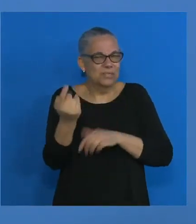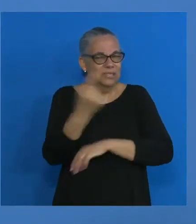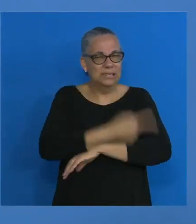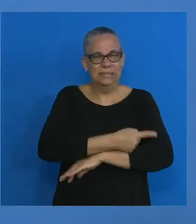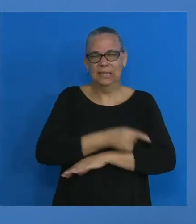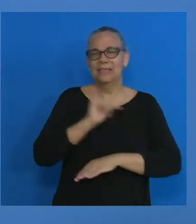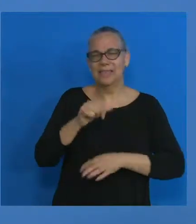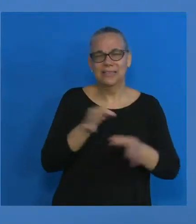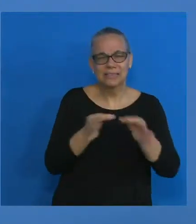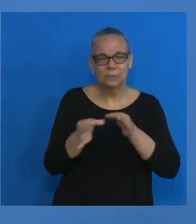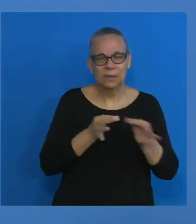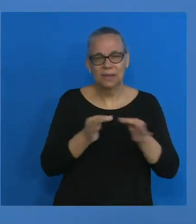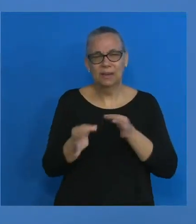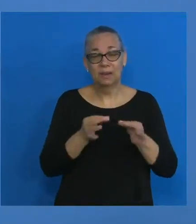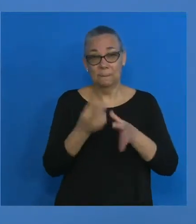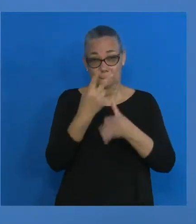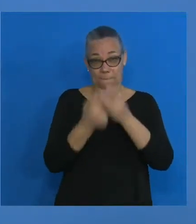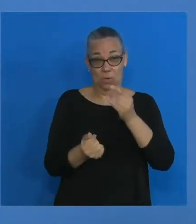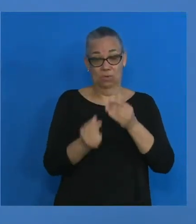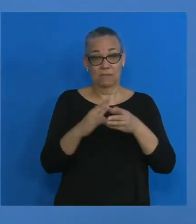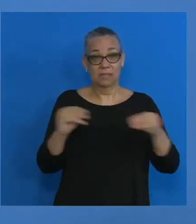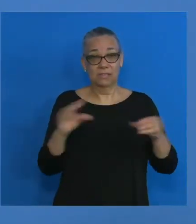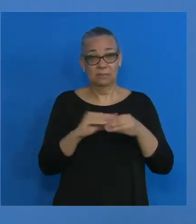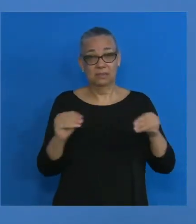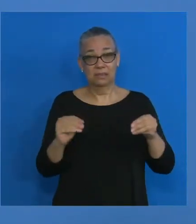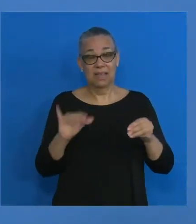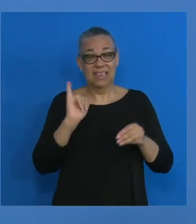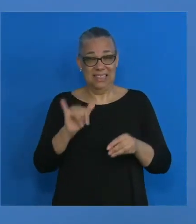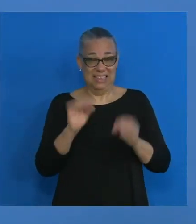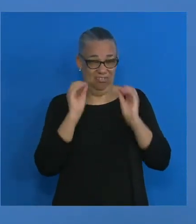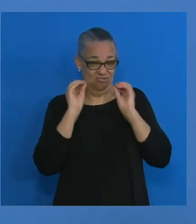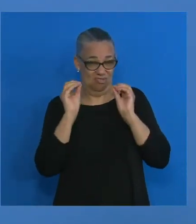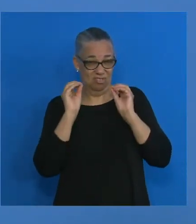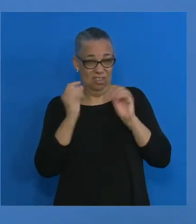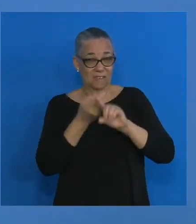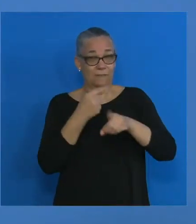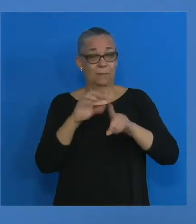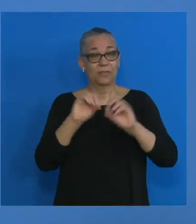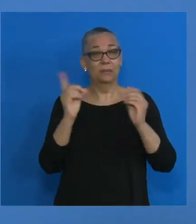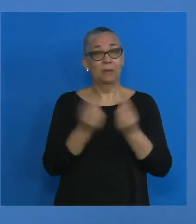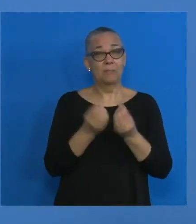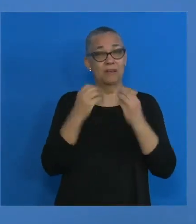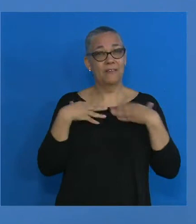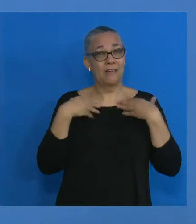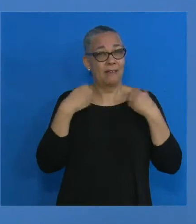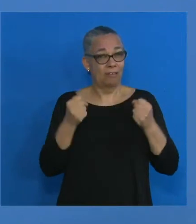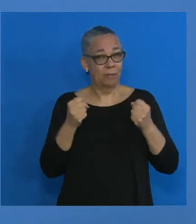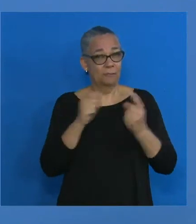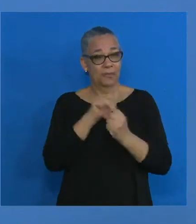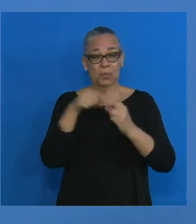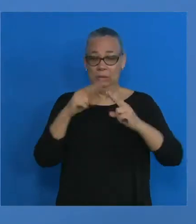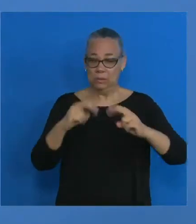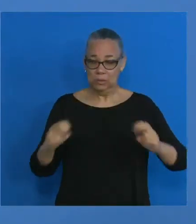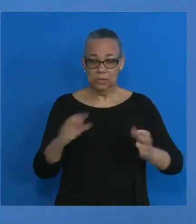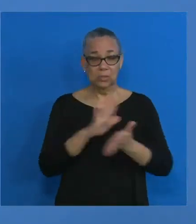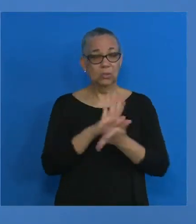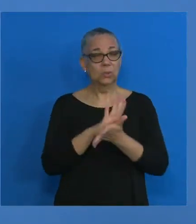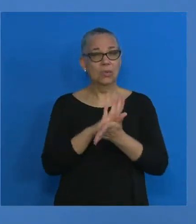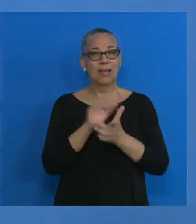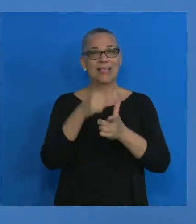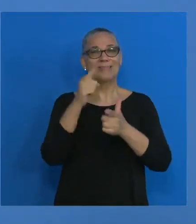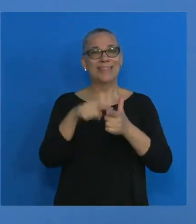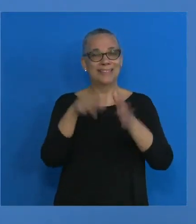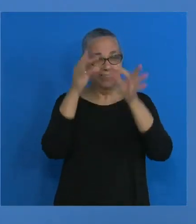talked about in both of our statements, that guidance comes from the Department of Health. Once they do their assessments of the school, they're able to then make